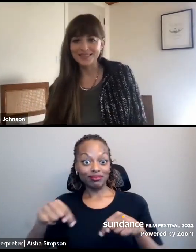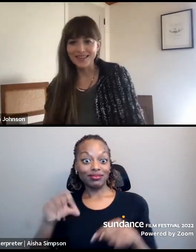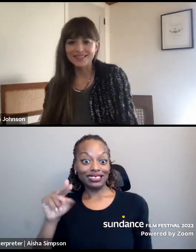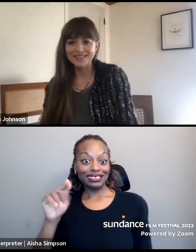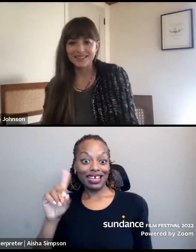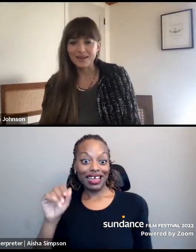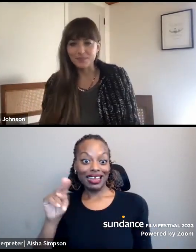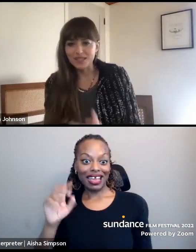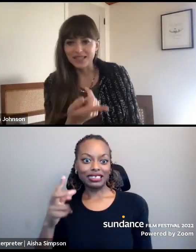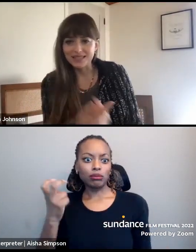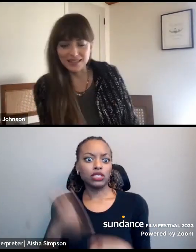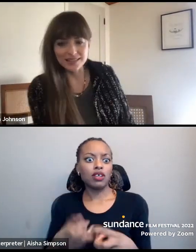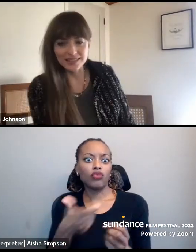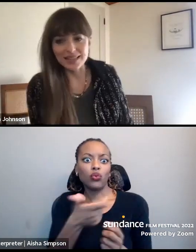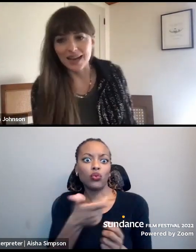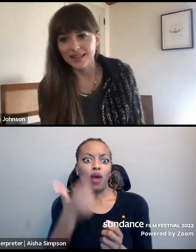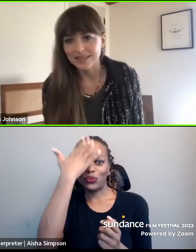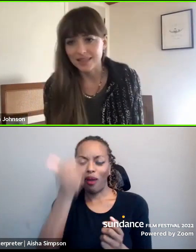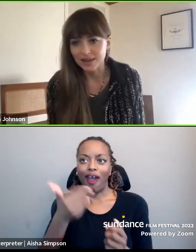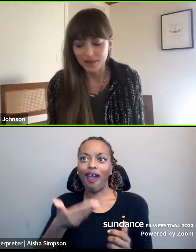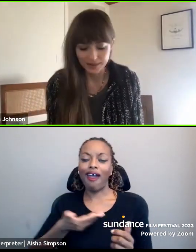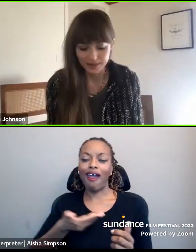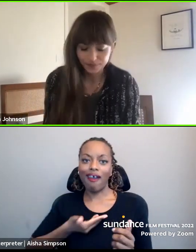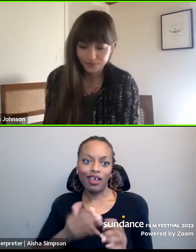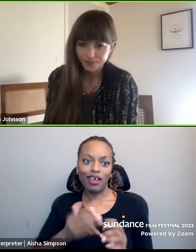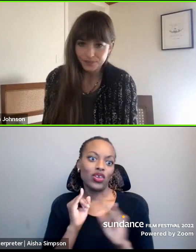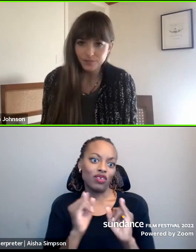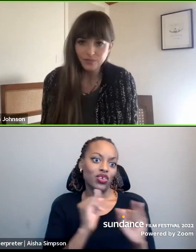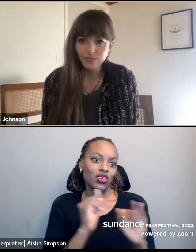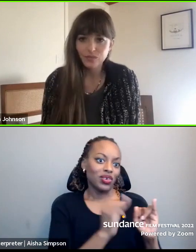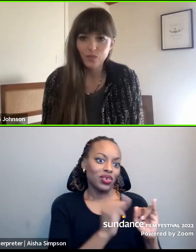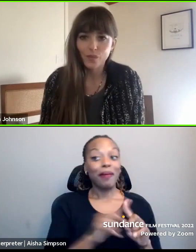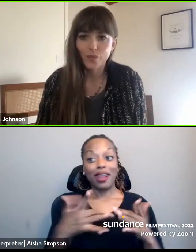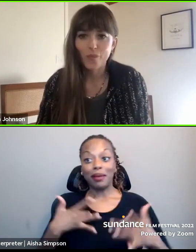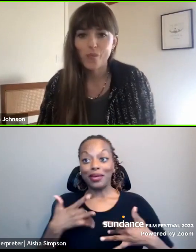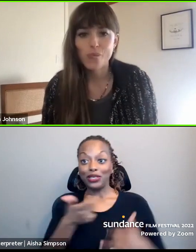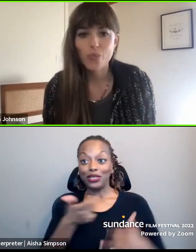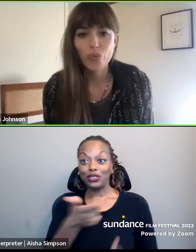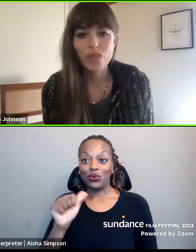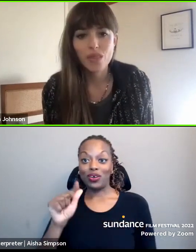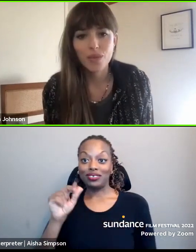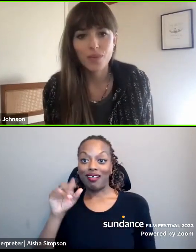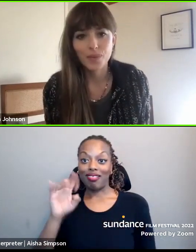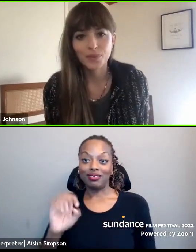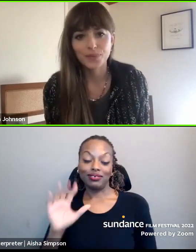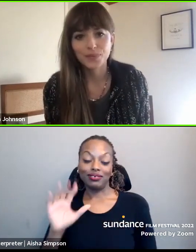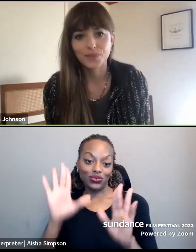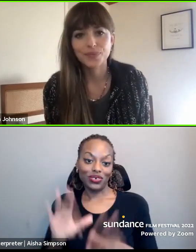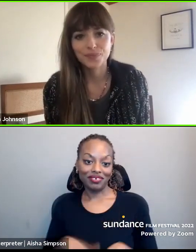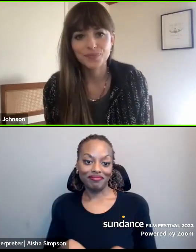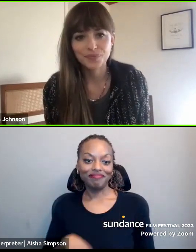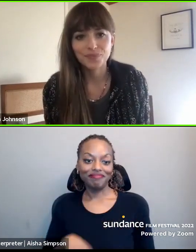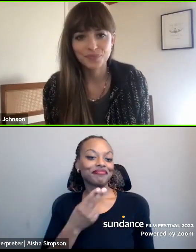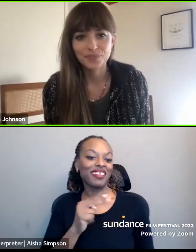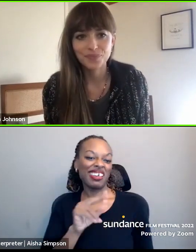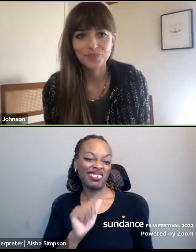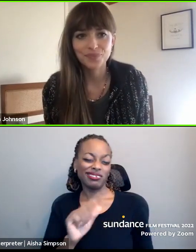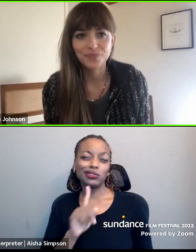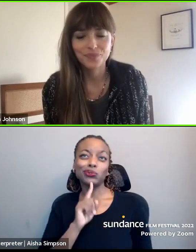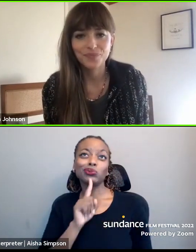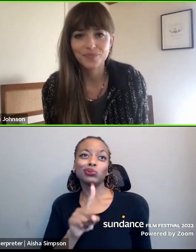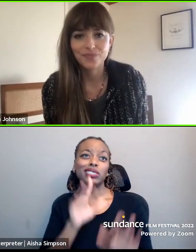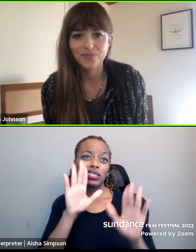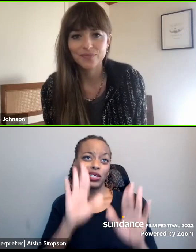Sorry. I'm really excited to see Alice. I can't wait. Yeah. Yeah, there's some really really great things in this year's lineup.